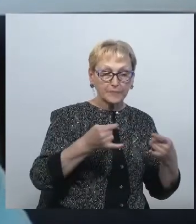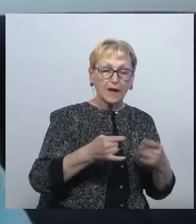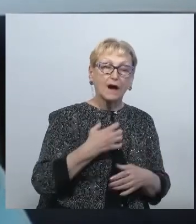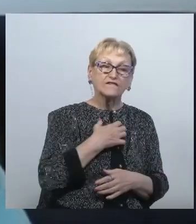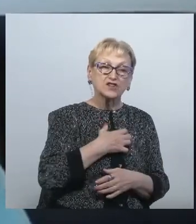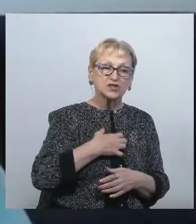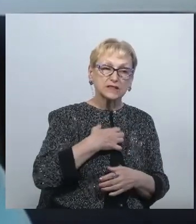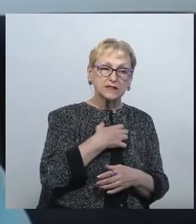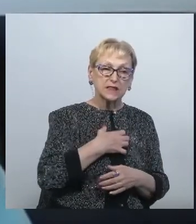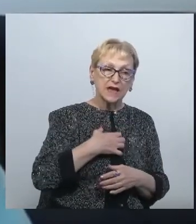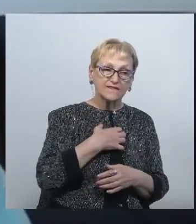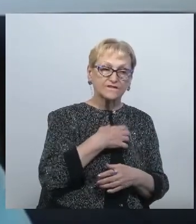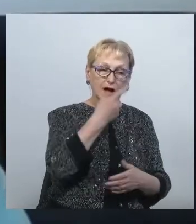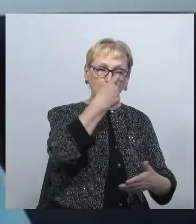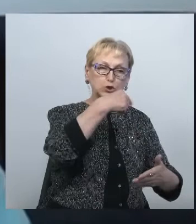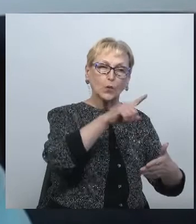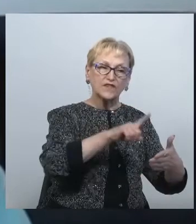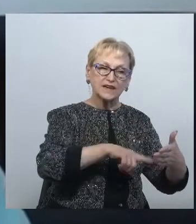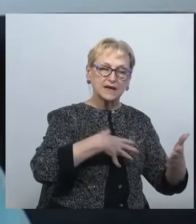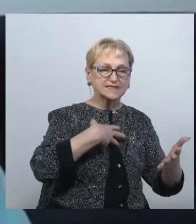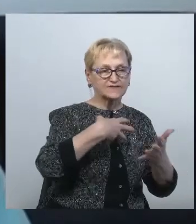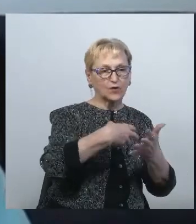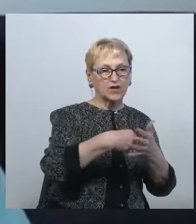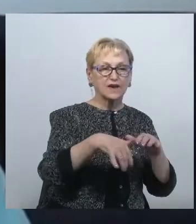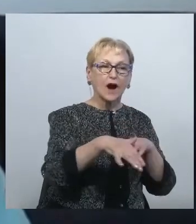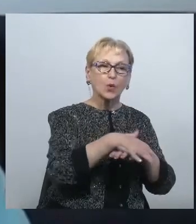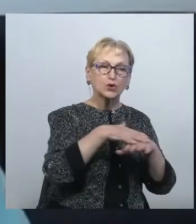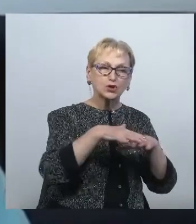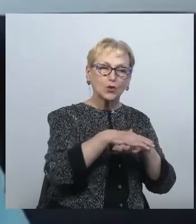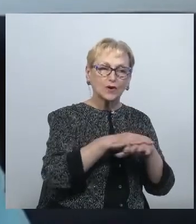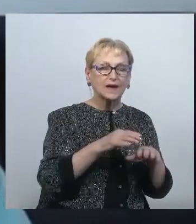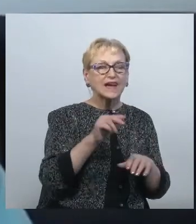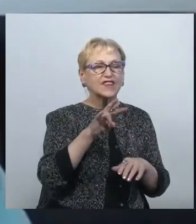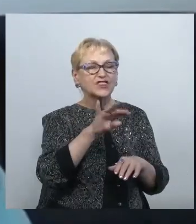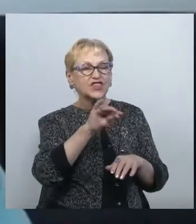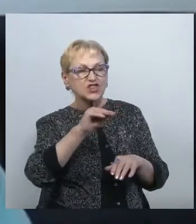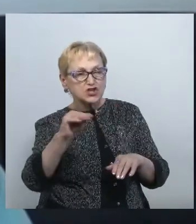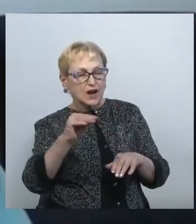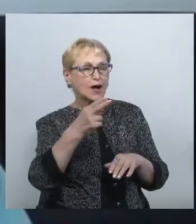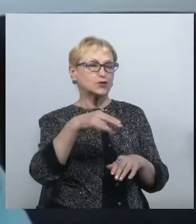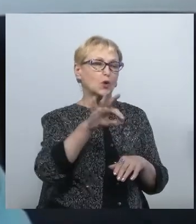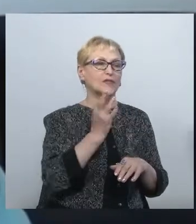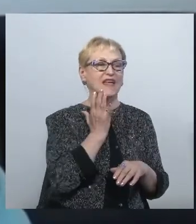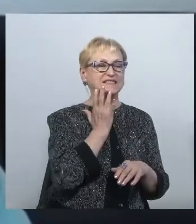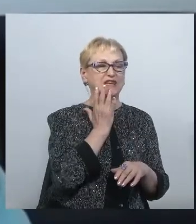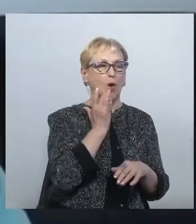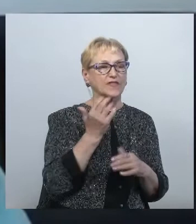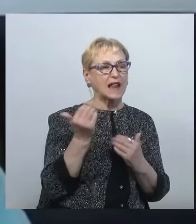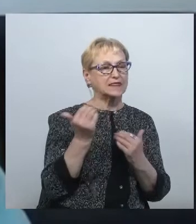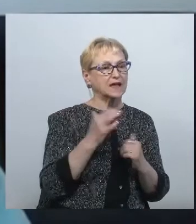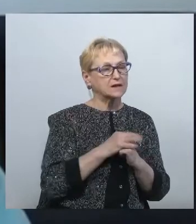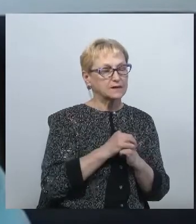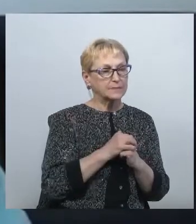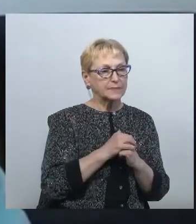maybe because for these regional media it's important, they value the trust of their audience more than the national media do. So I would like